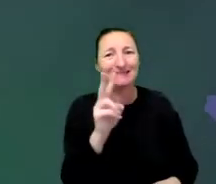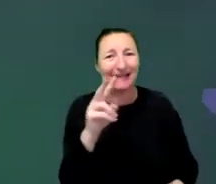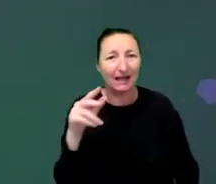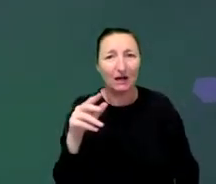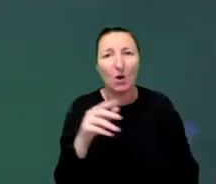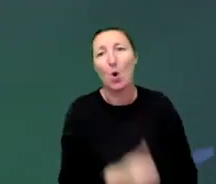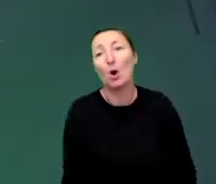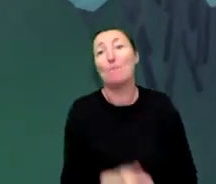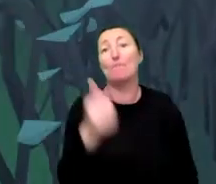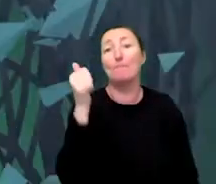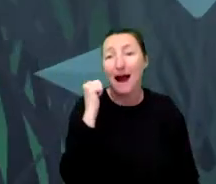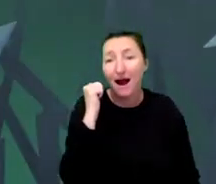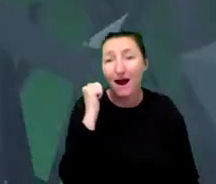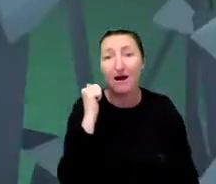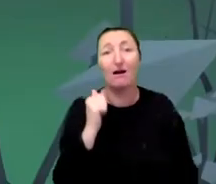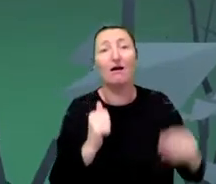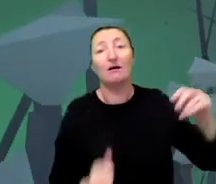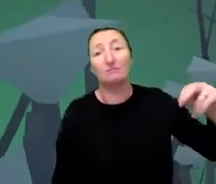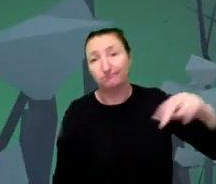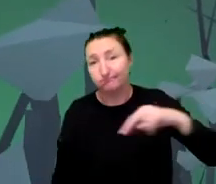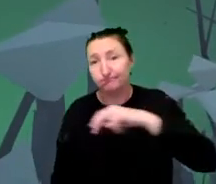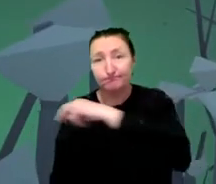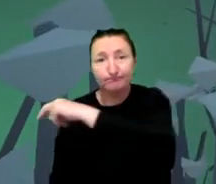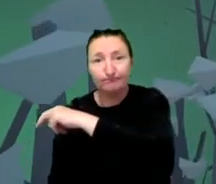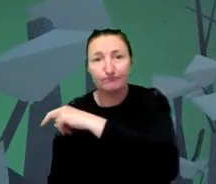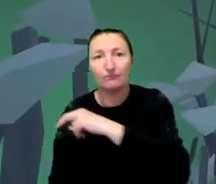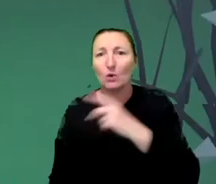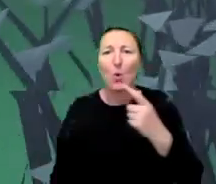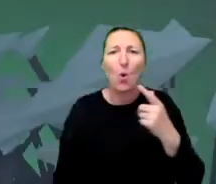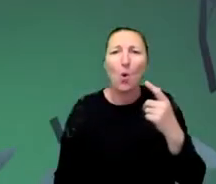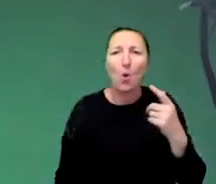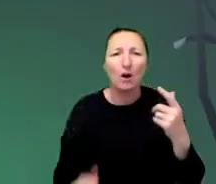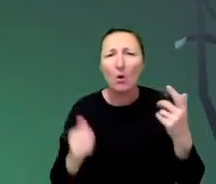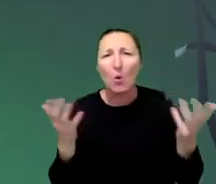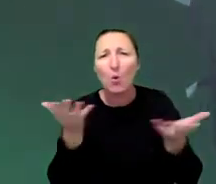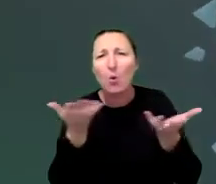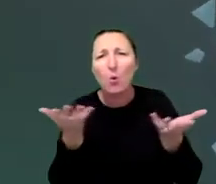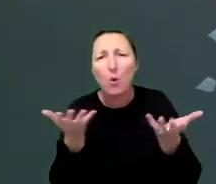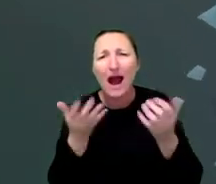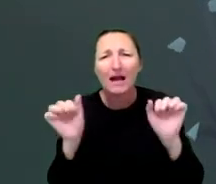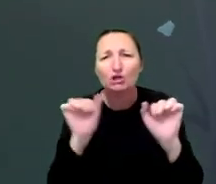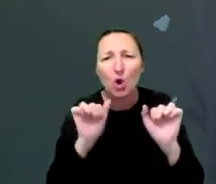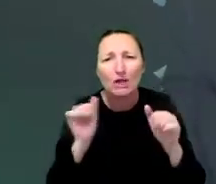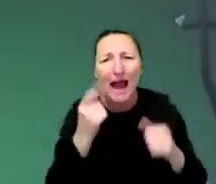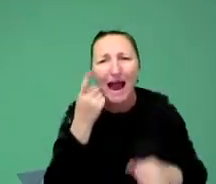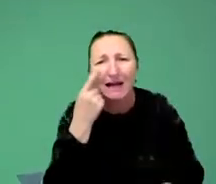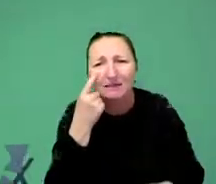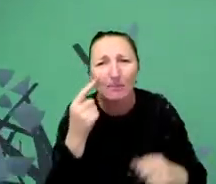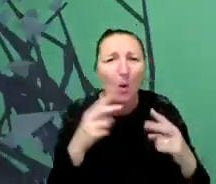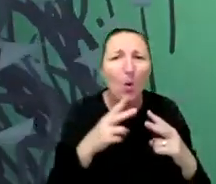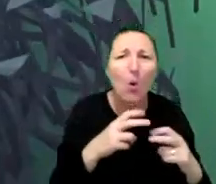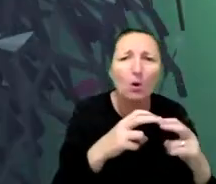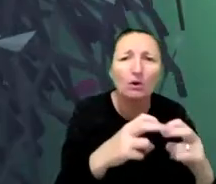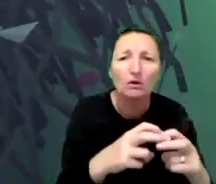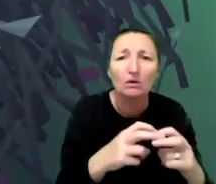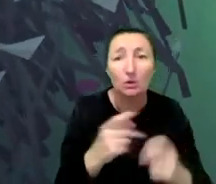signaling to know what areas have been unexplored, but also across the labyrinth. We have